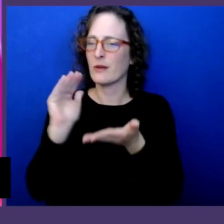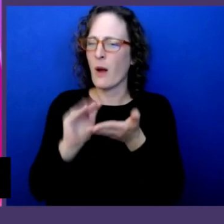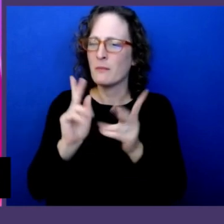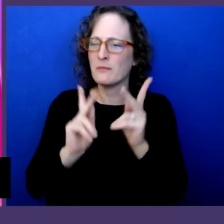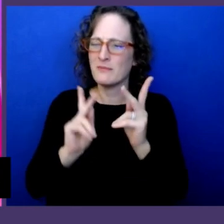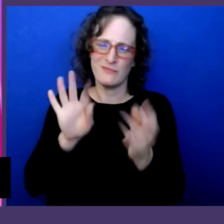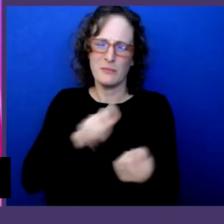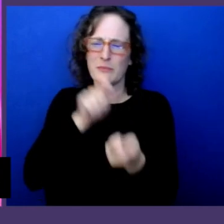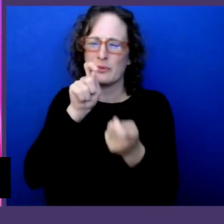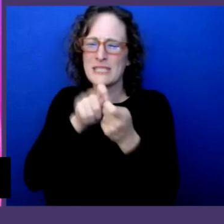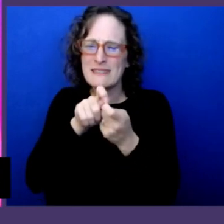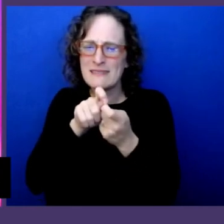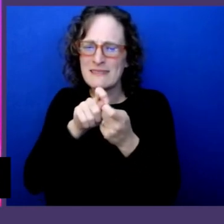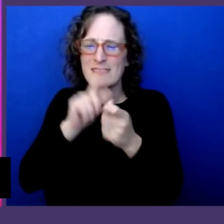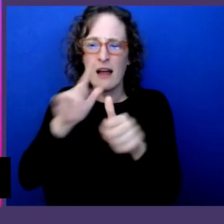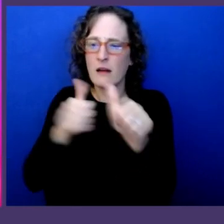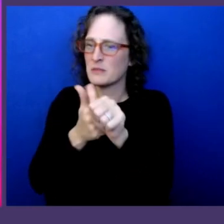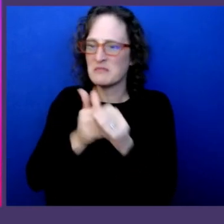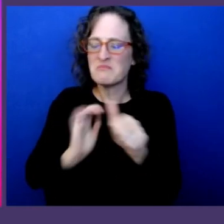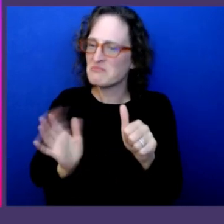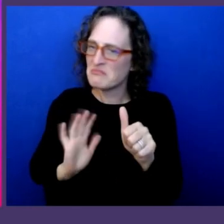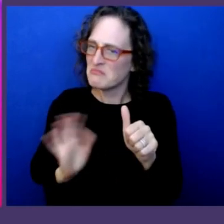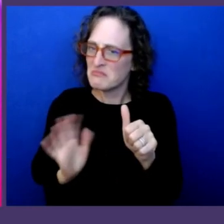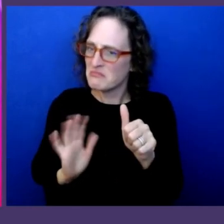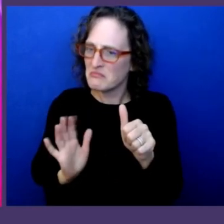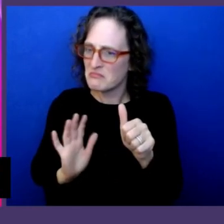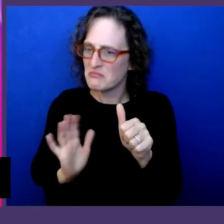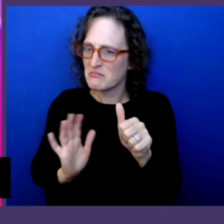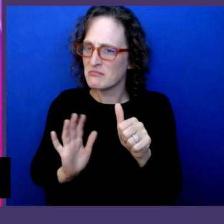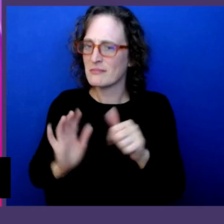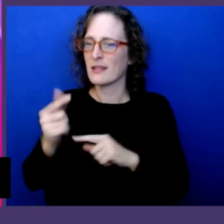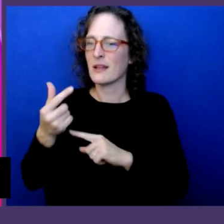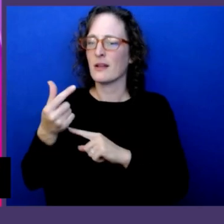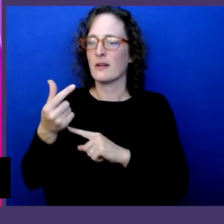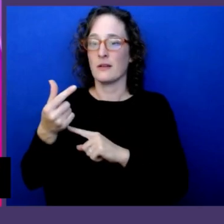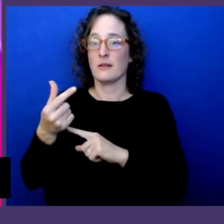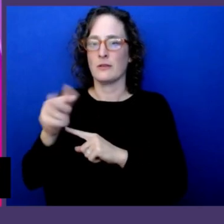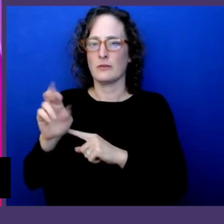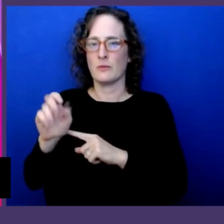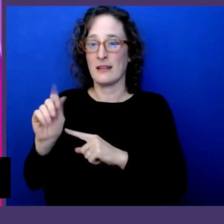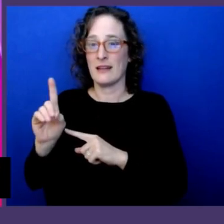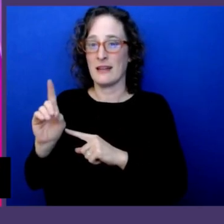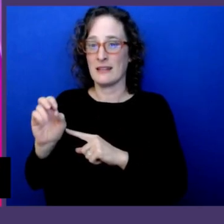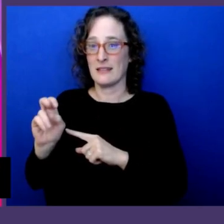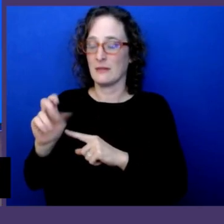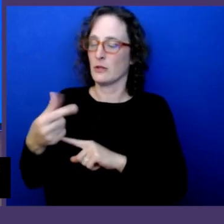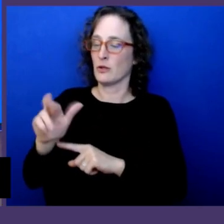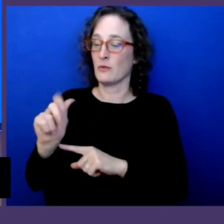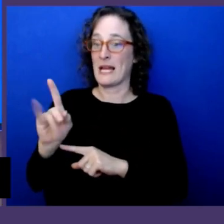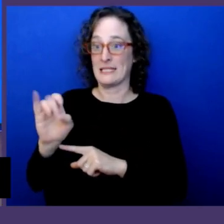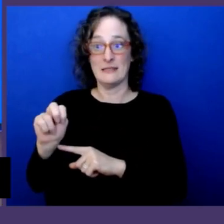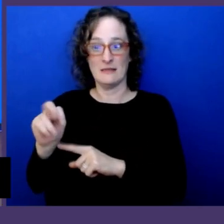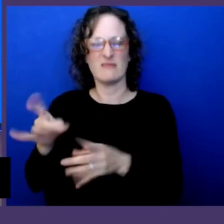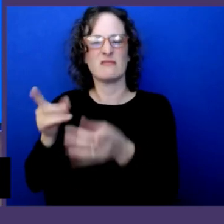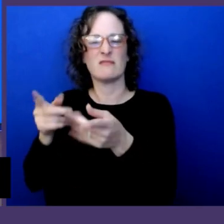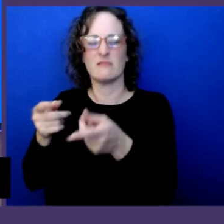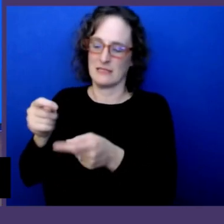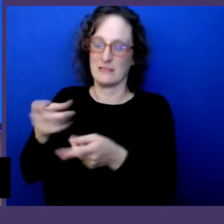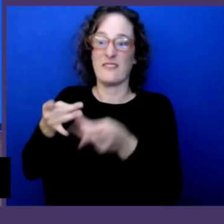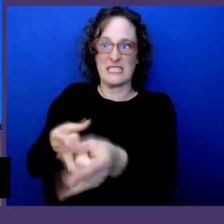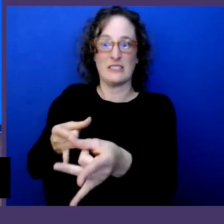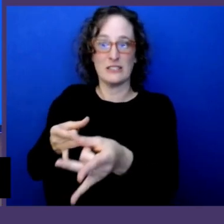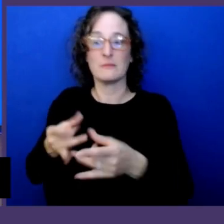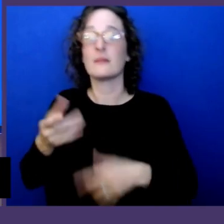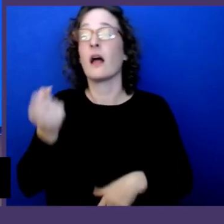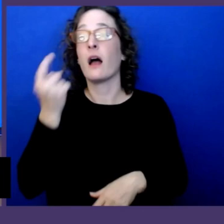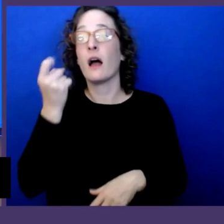gradient descent, and so that makes everything a lot more efficient as well. And in addition, we have a number of open sourced high-quality base models. Currently, as I mentioned, I